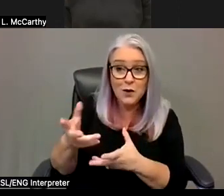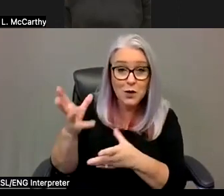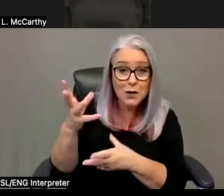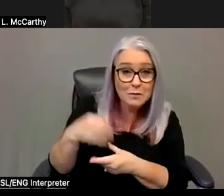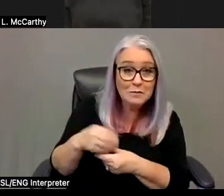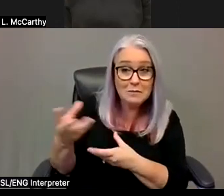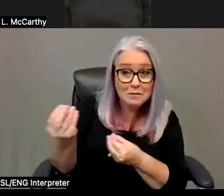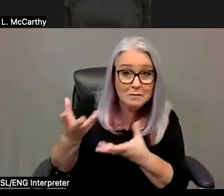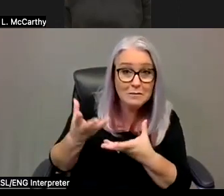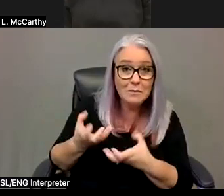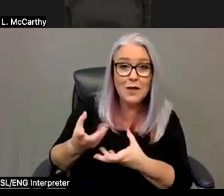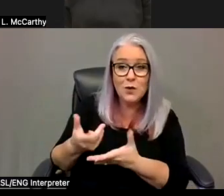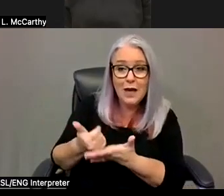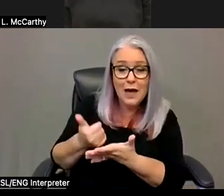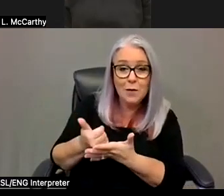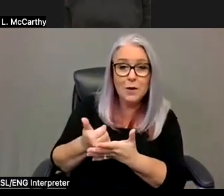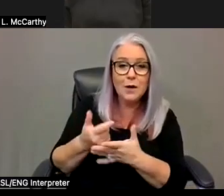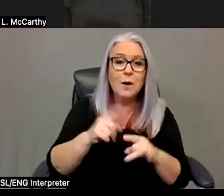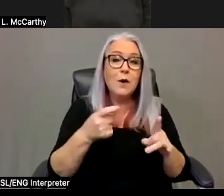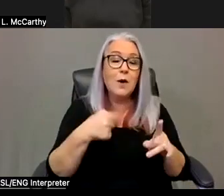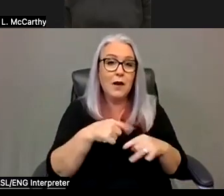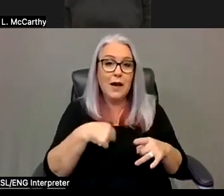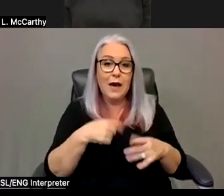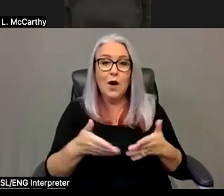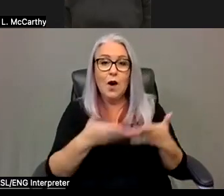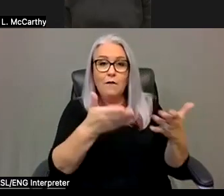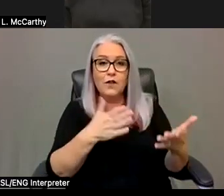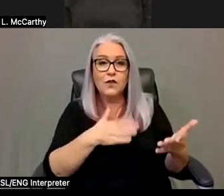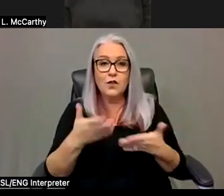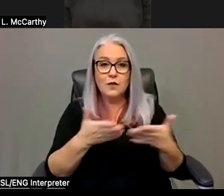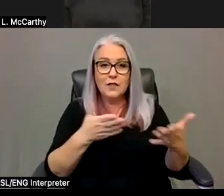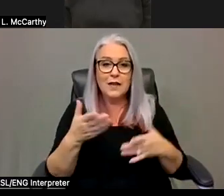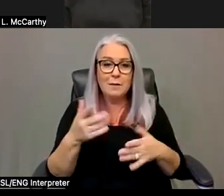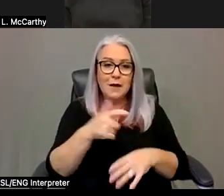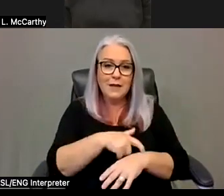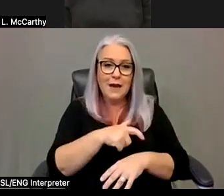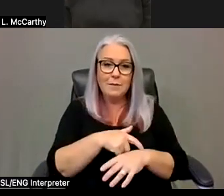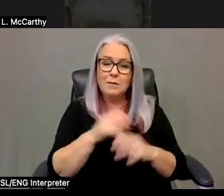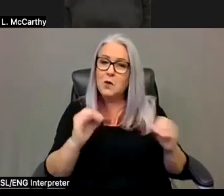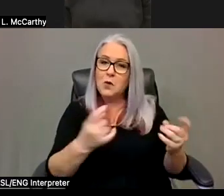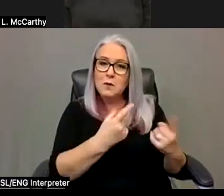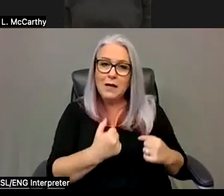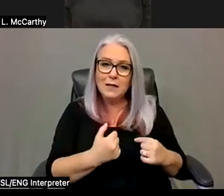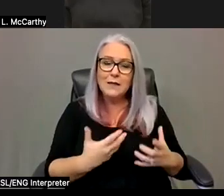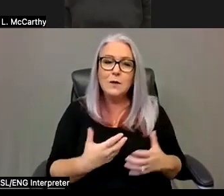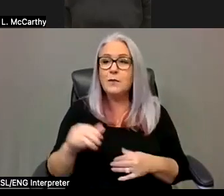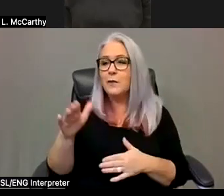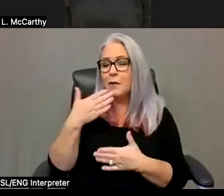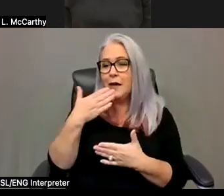out. When I offered my service, I offered my time to volunteer. And nothing came. that is time. Thank